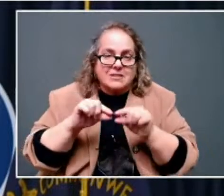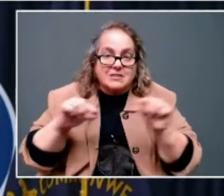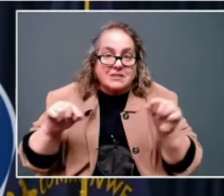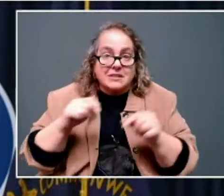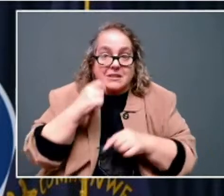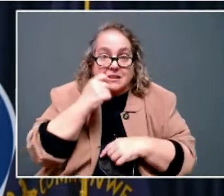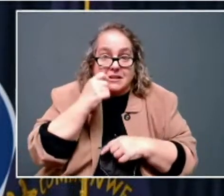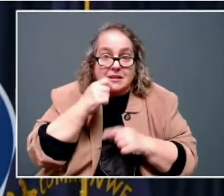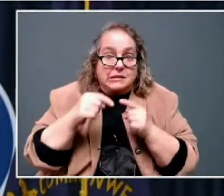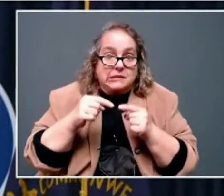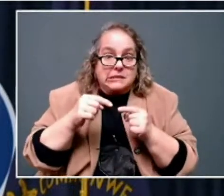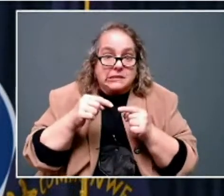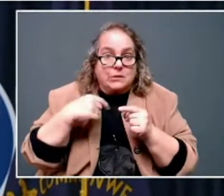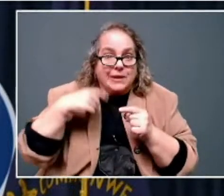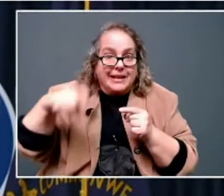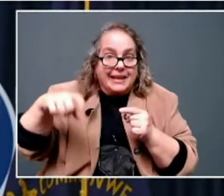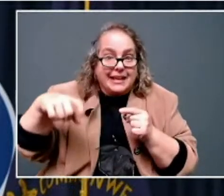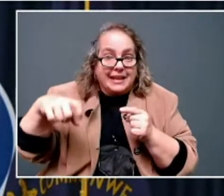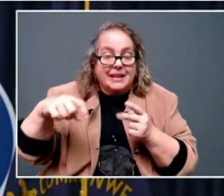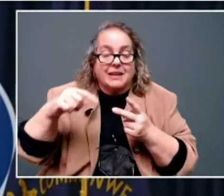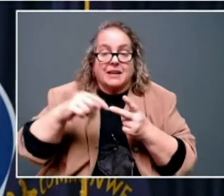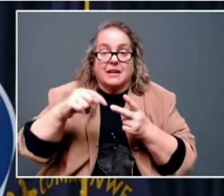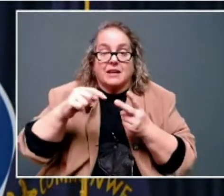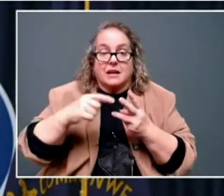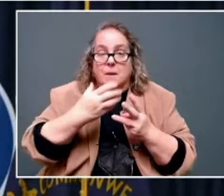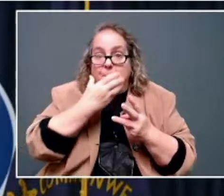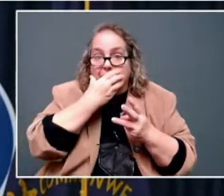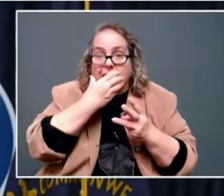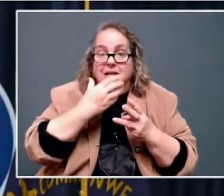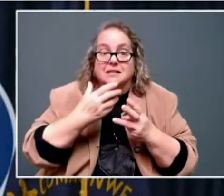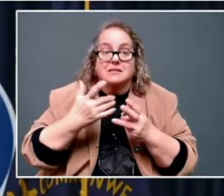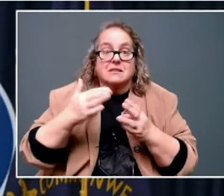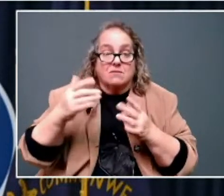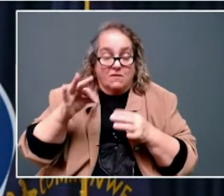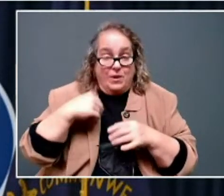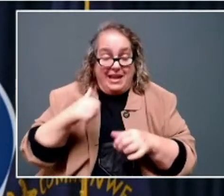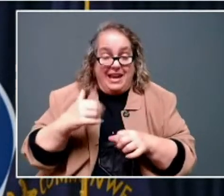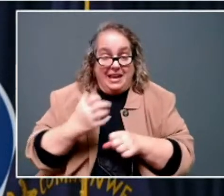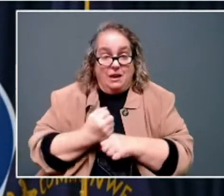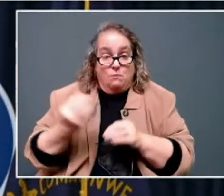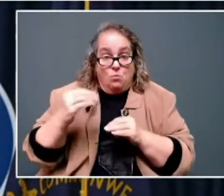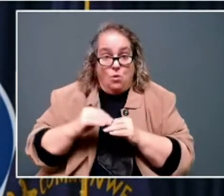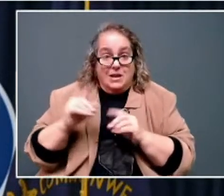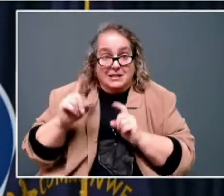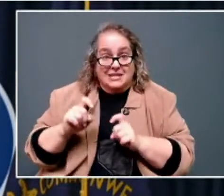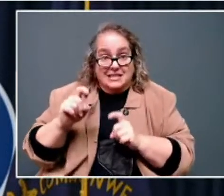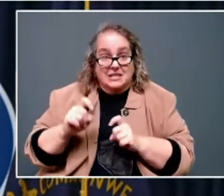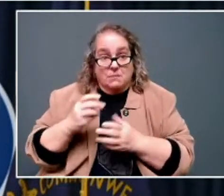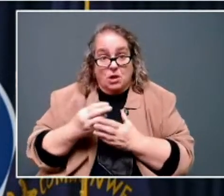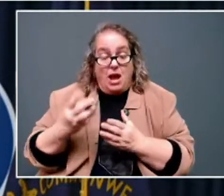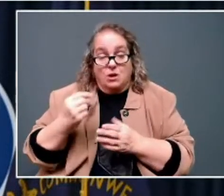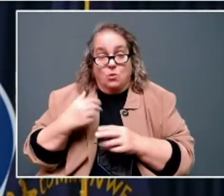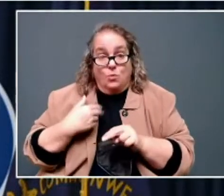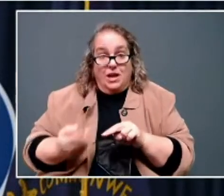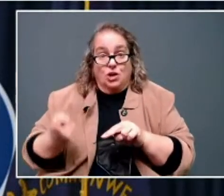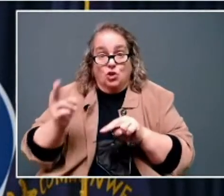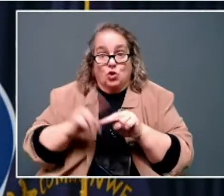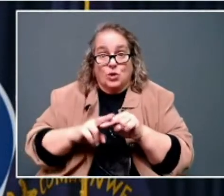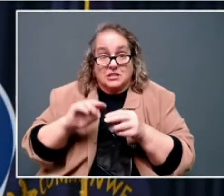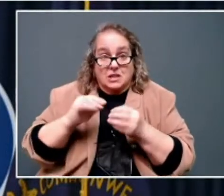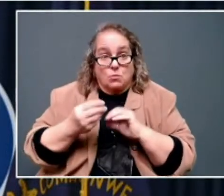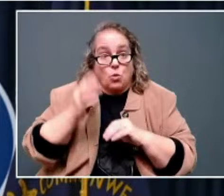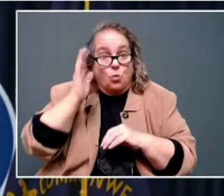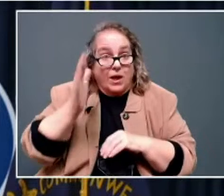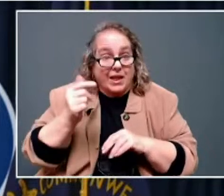while if we could get more testing materials, let's say, and we did increase volume on a day, would it increase the